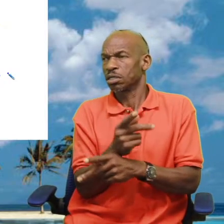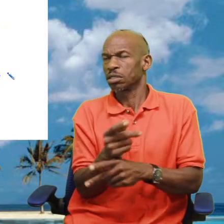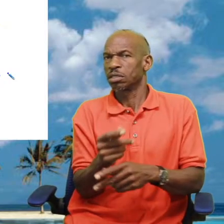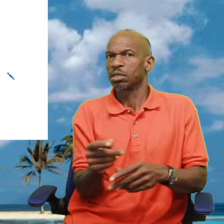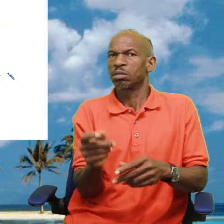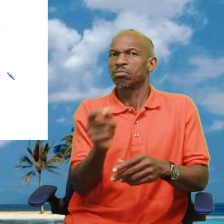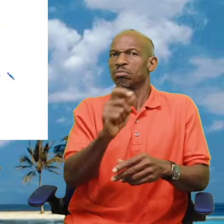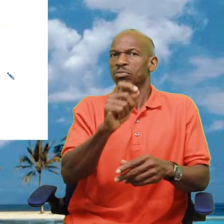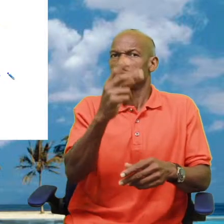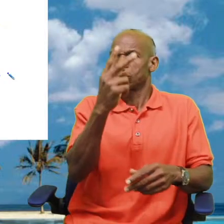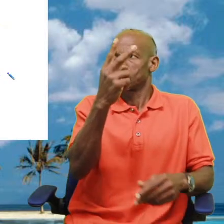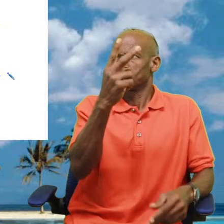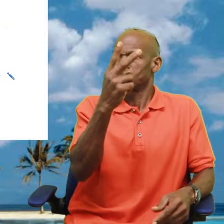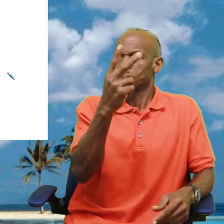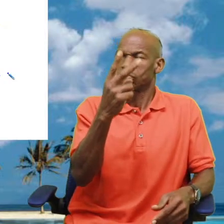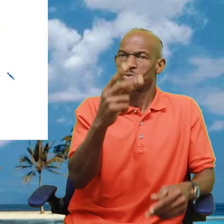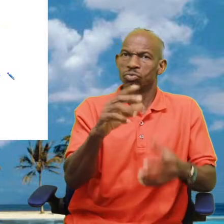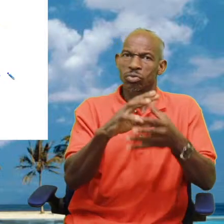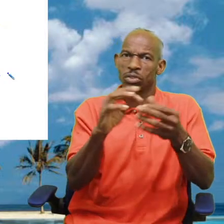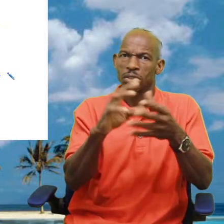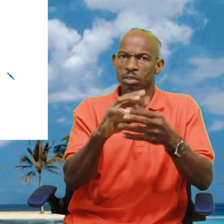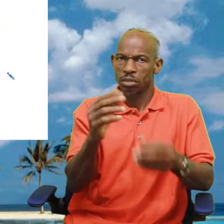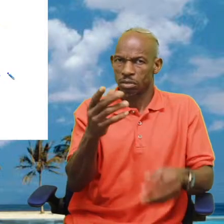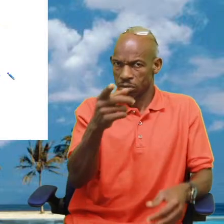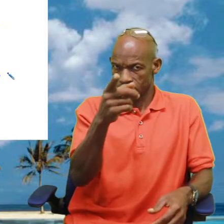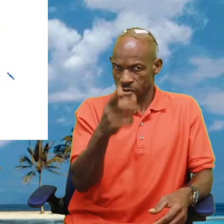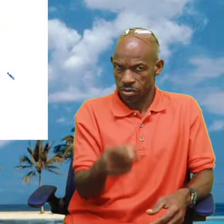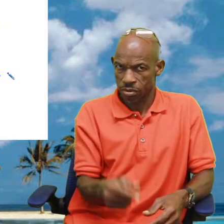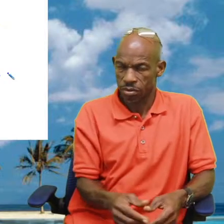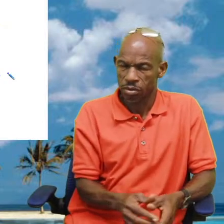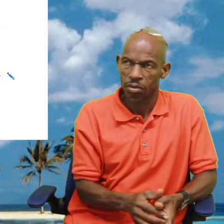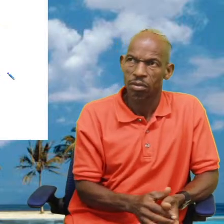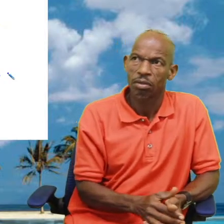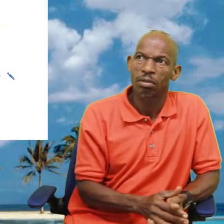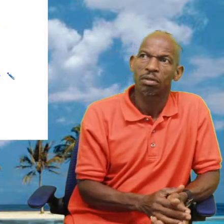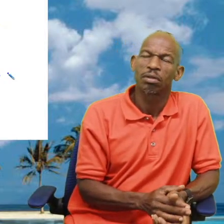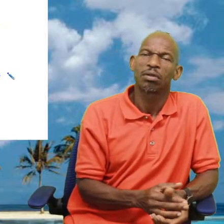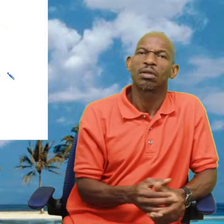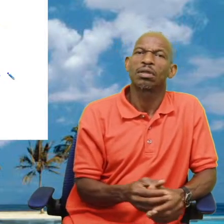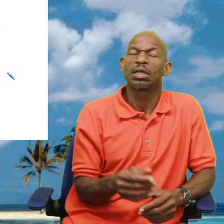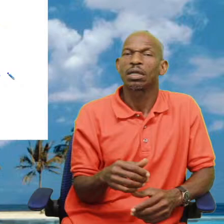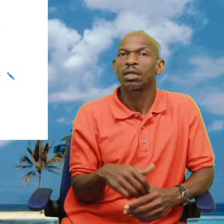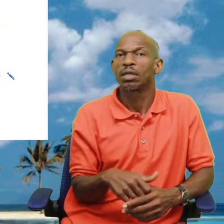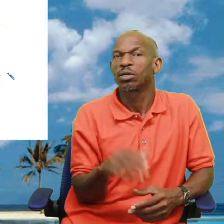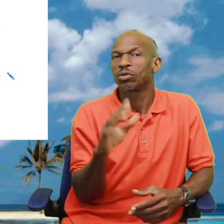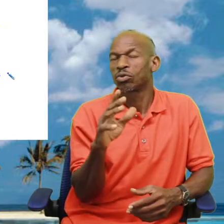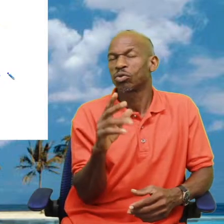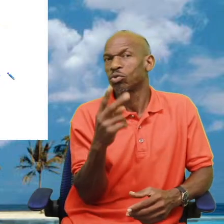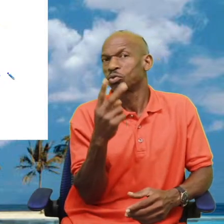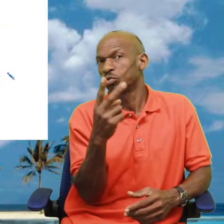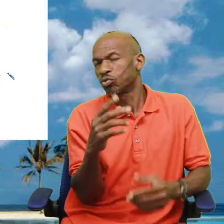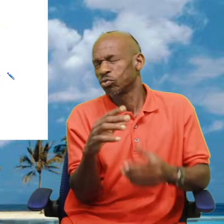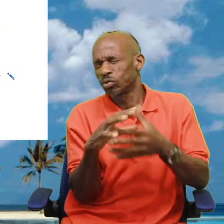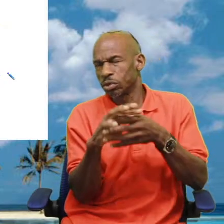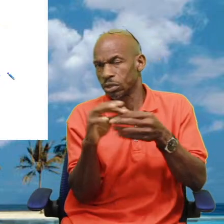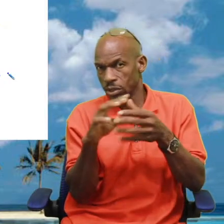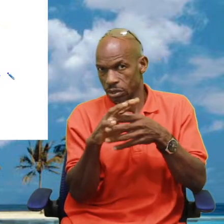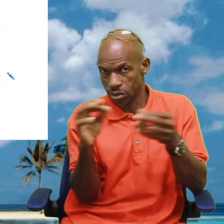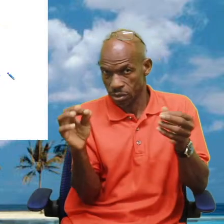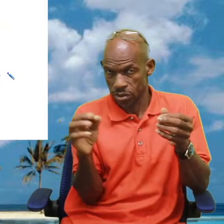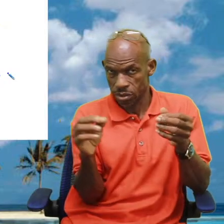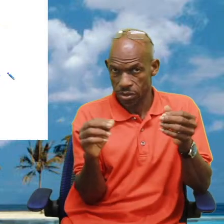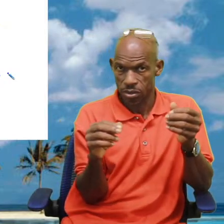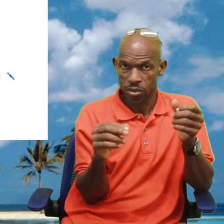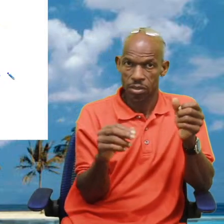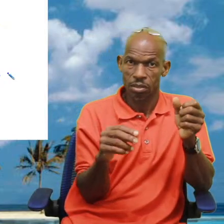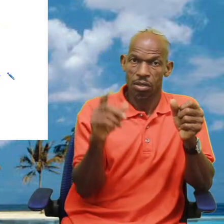sentences with this picture. But in your 2 sentences, you have to include at the end